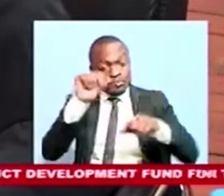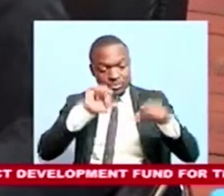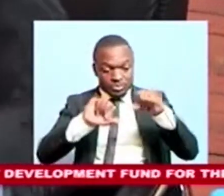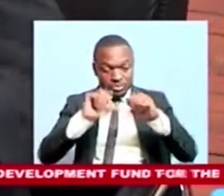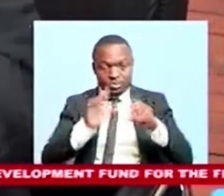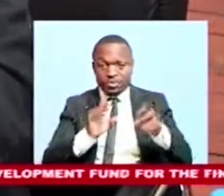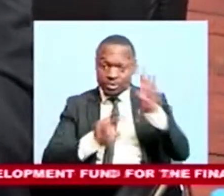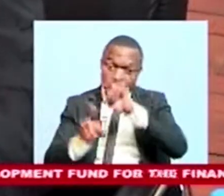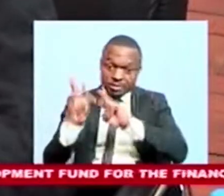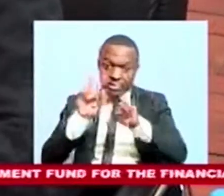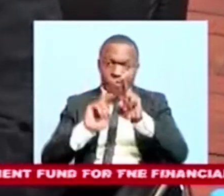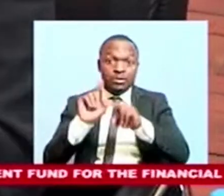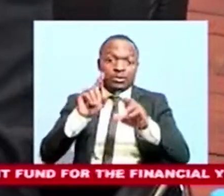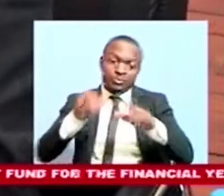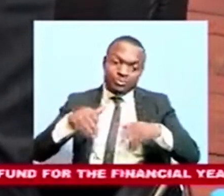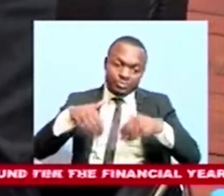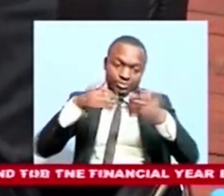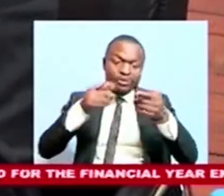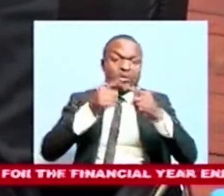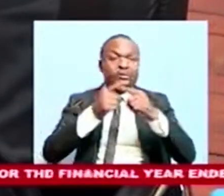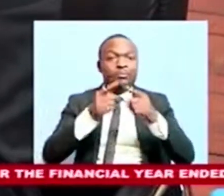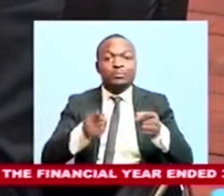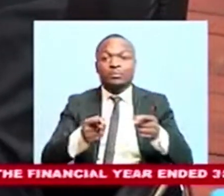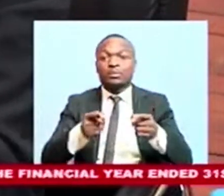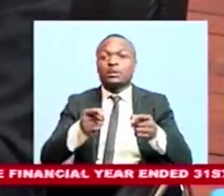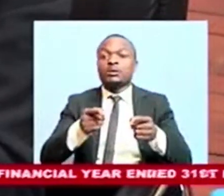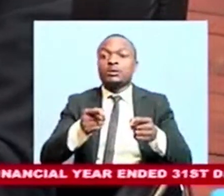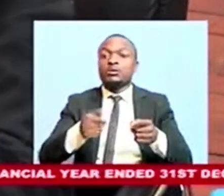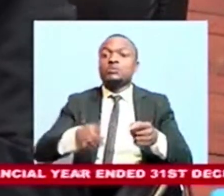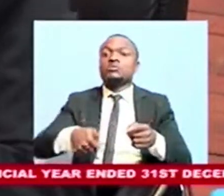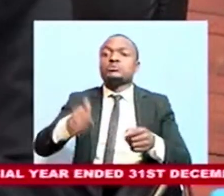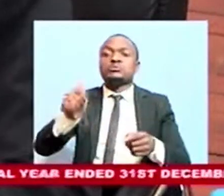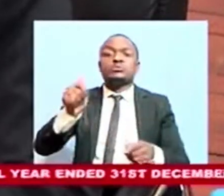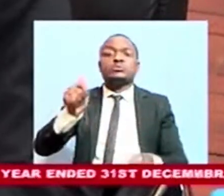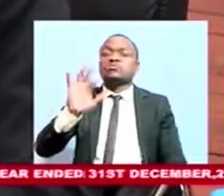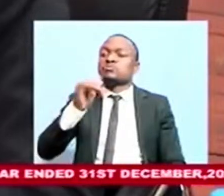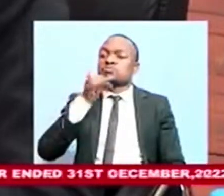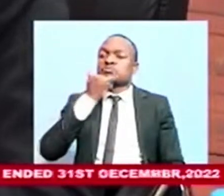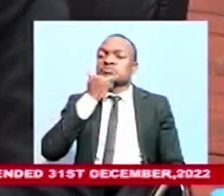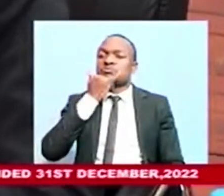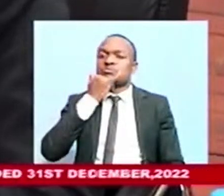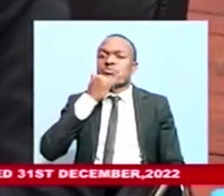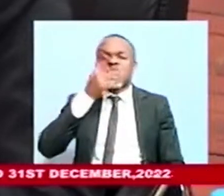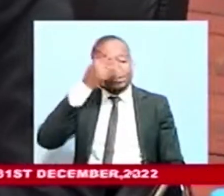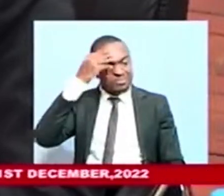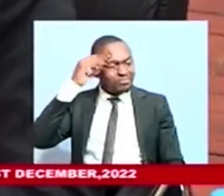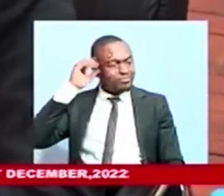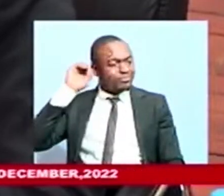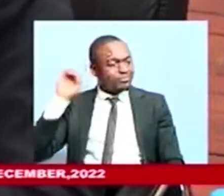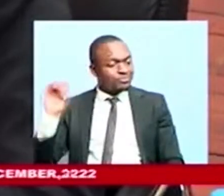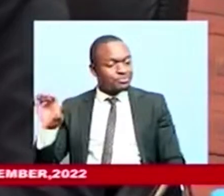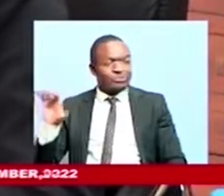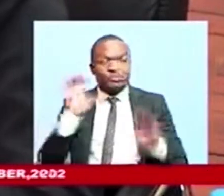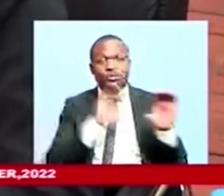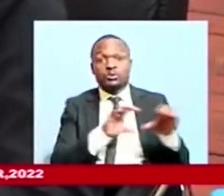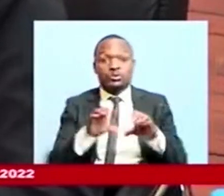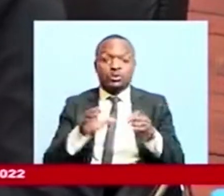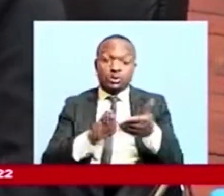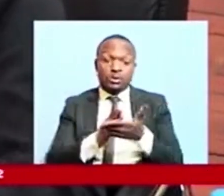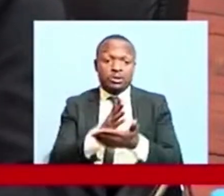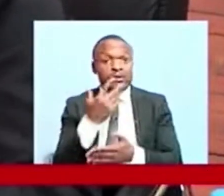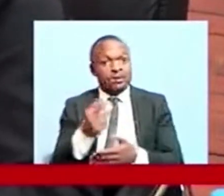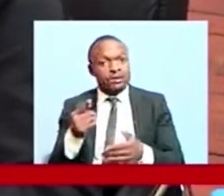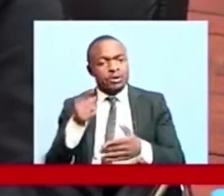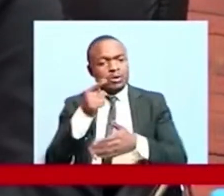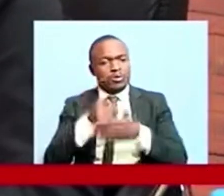you, you present. But with impunity, they neglect to do the correct thing. And what they will come and say, we